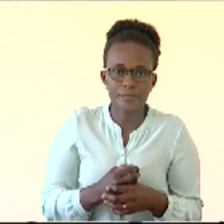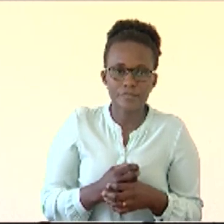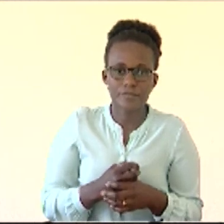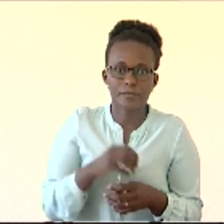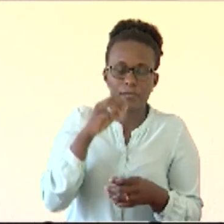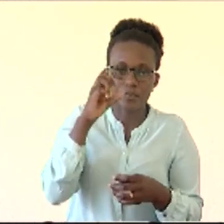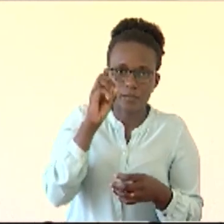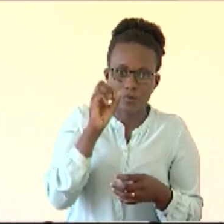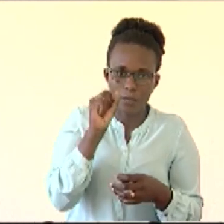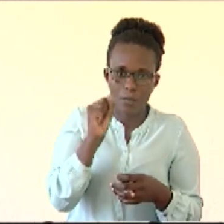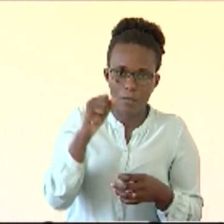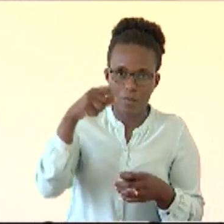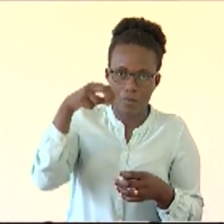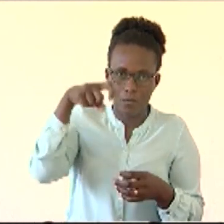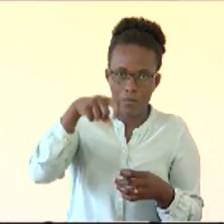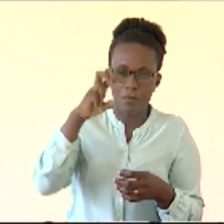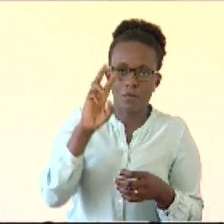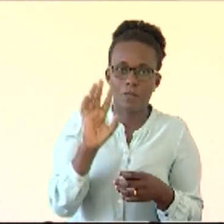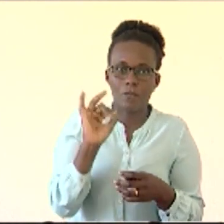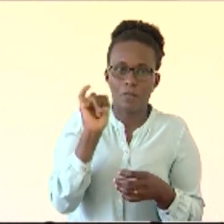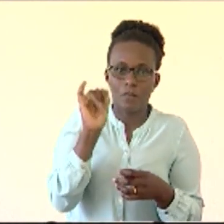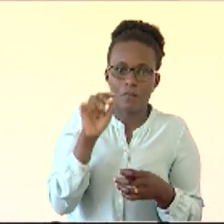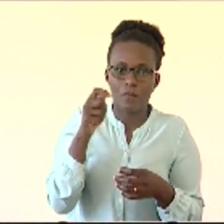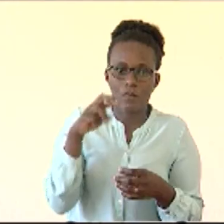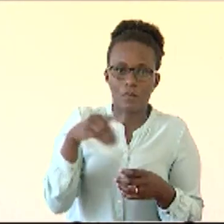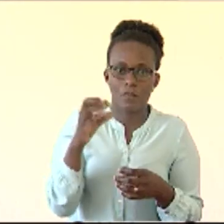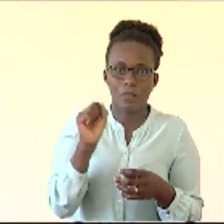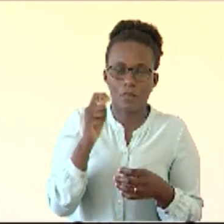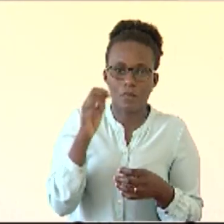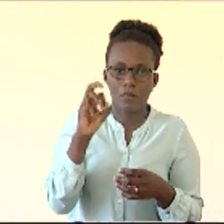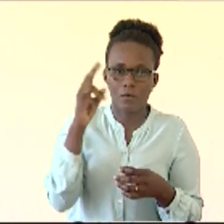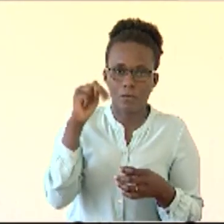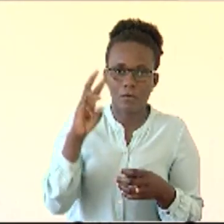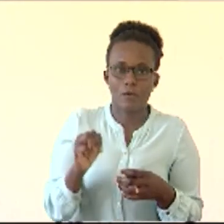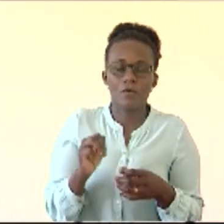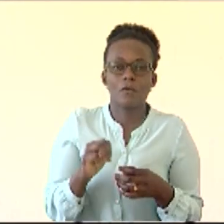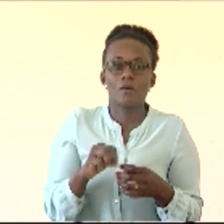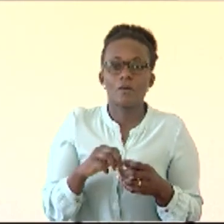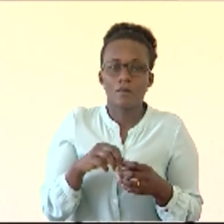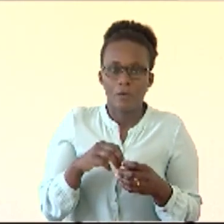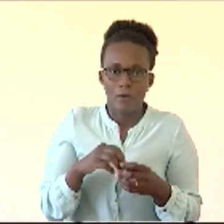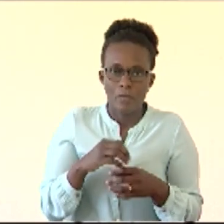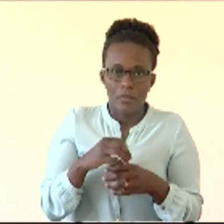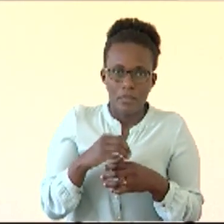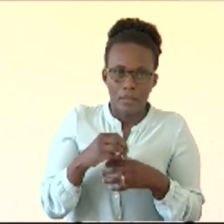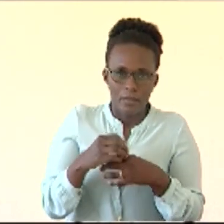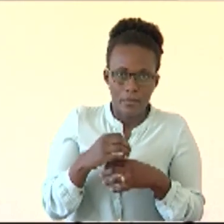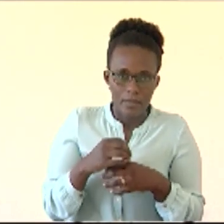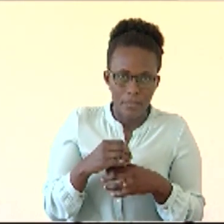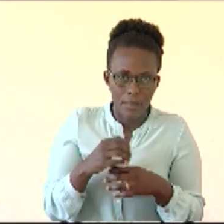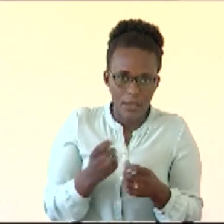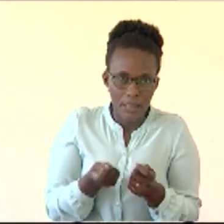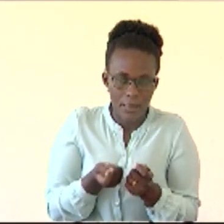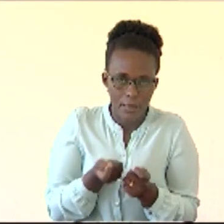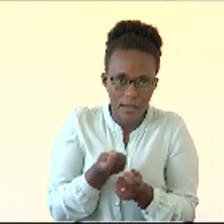takes place at the anode. So we'll have tin now dissolving or oxidizing to form tin